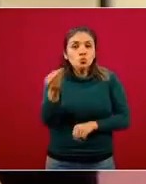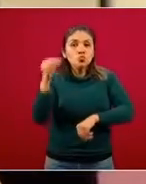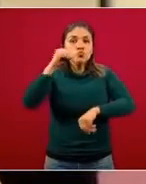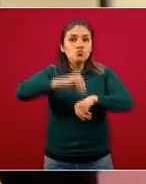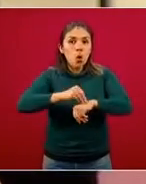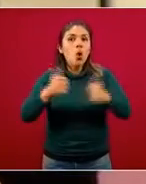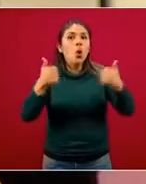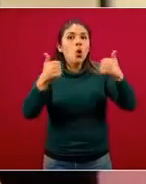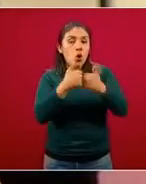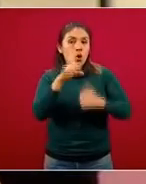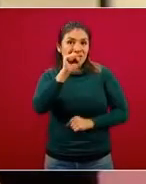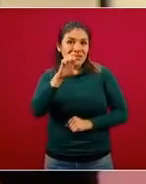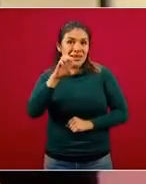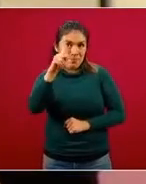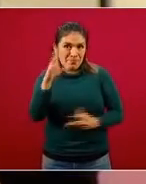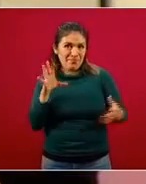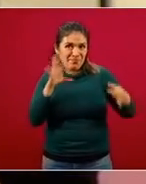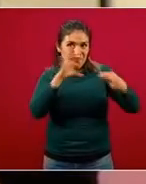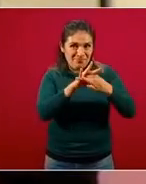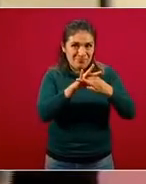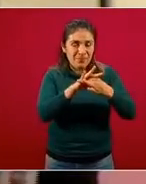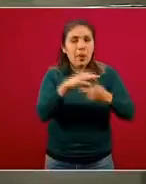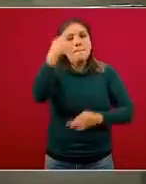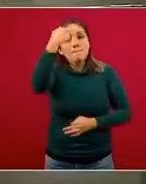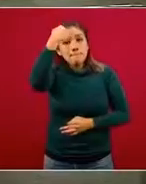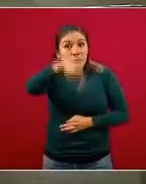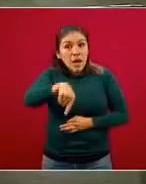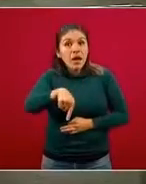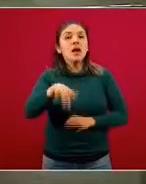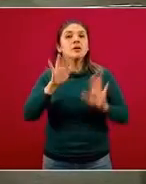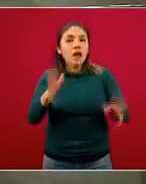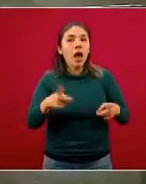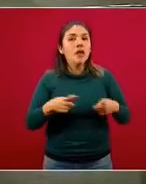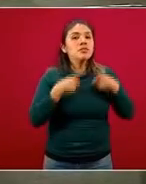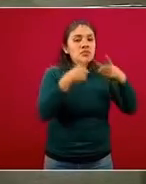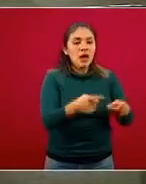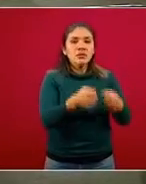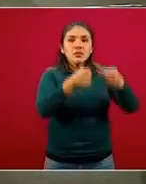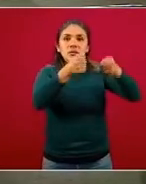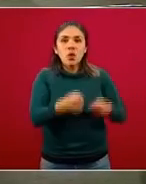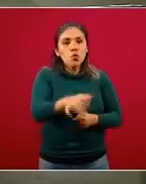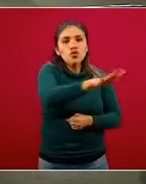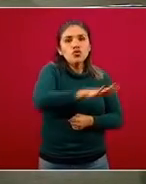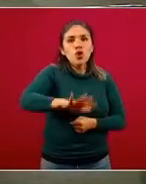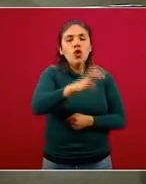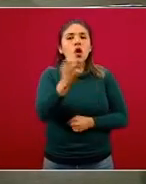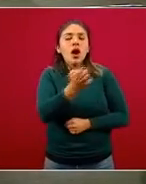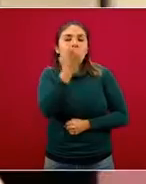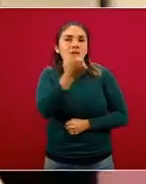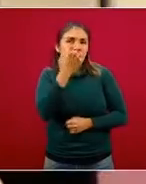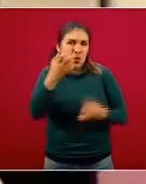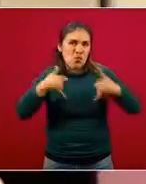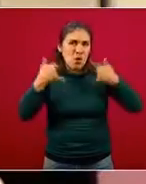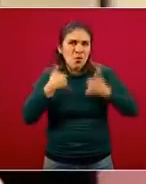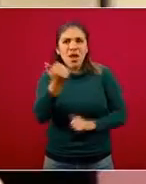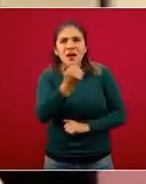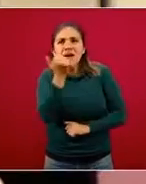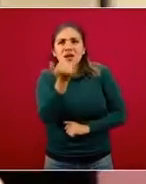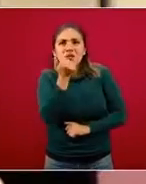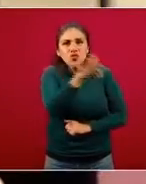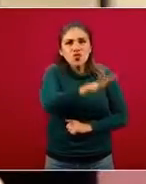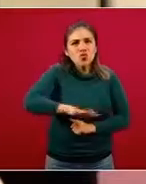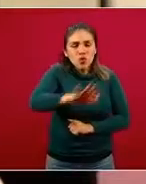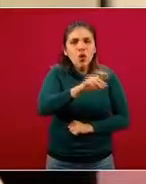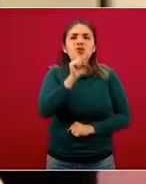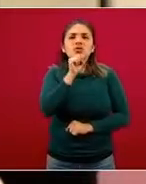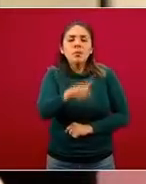junto con protocols la would Secretaría de be Educación implemented Pública along with the para Secretary que of se les Public brinde la Education, seguridad a los the estudiantes Ministry of Public y, Education, y